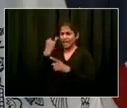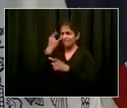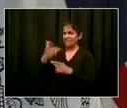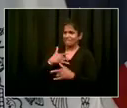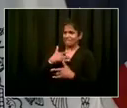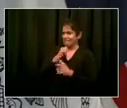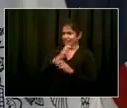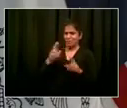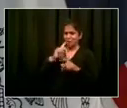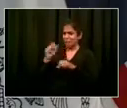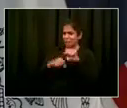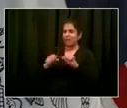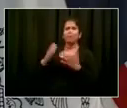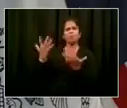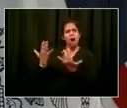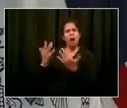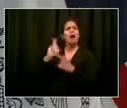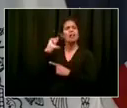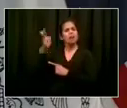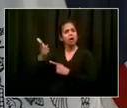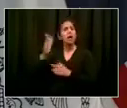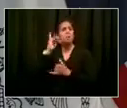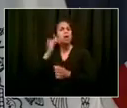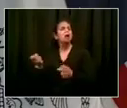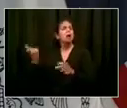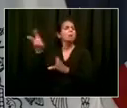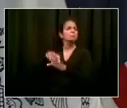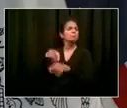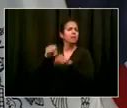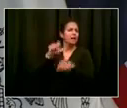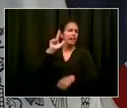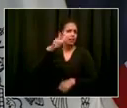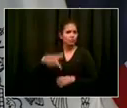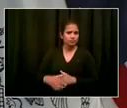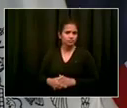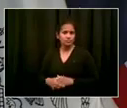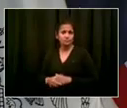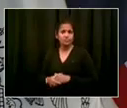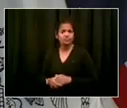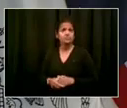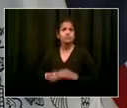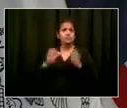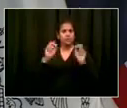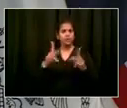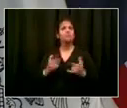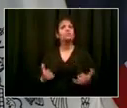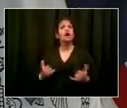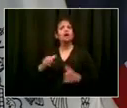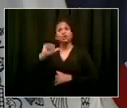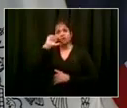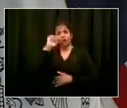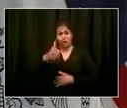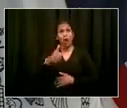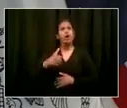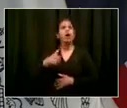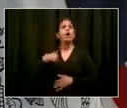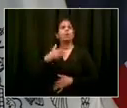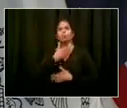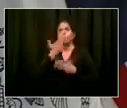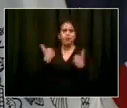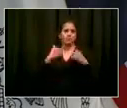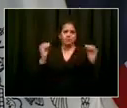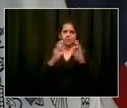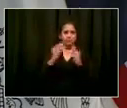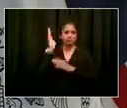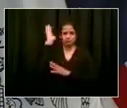to note, because, of course, the 9/11 memorial, there will not be one of these press conferences tomorrow, and we'll be focused